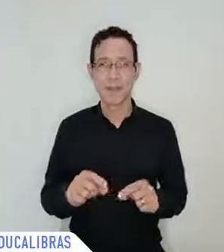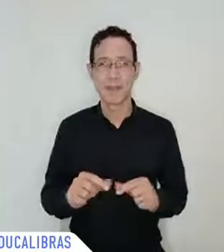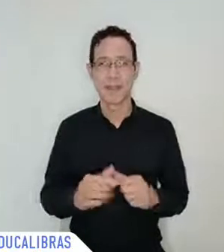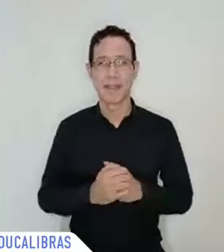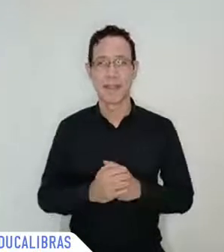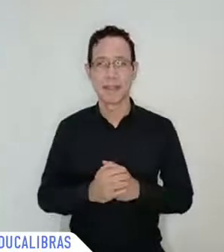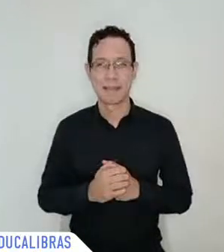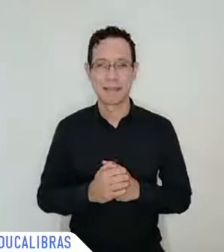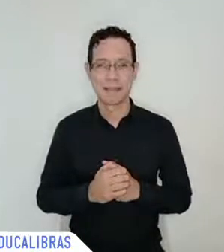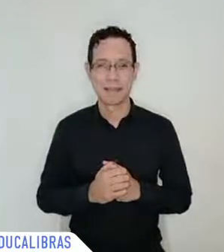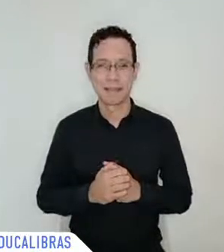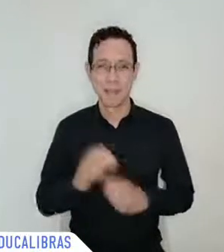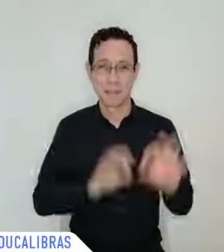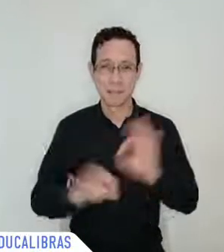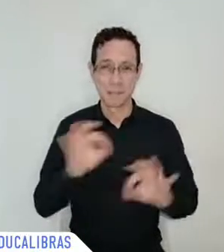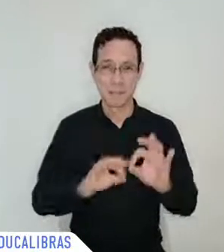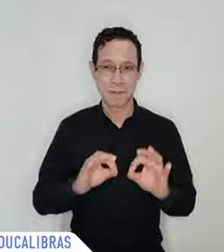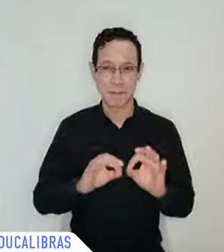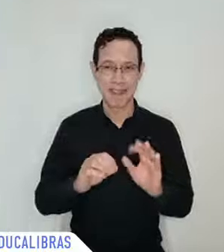regarding this fight.